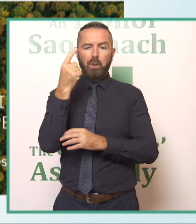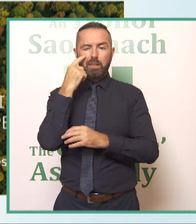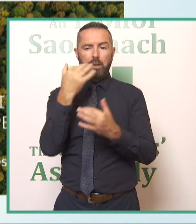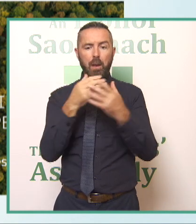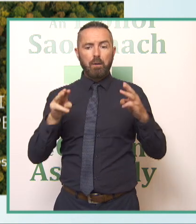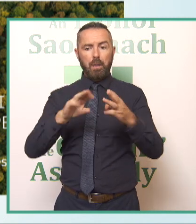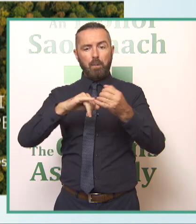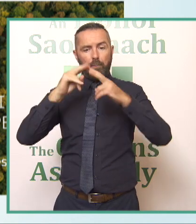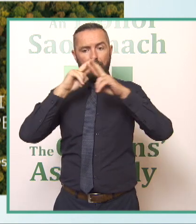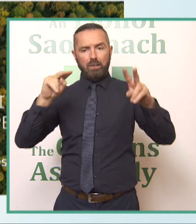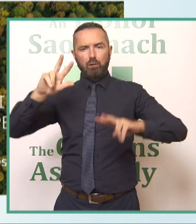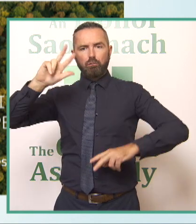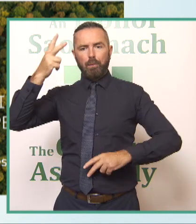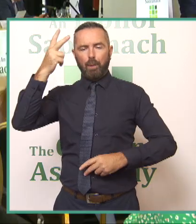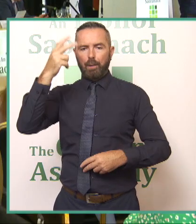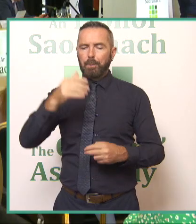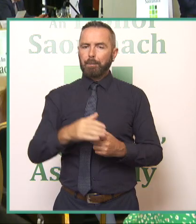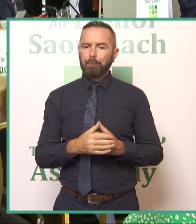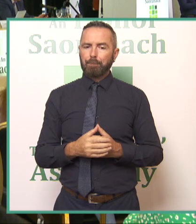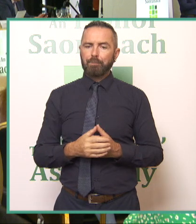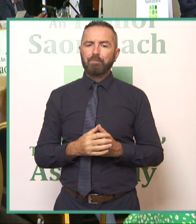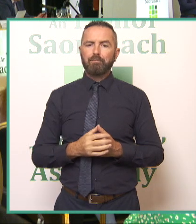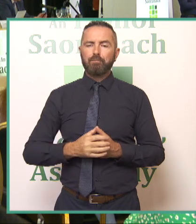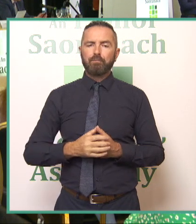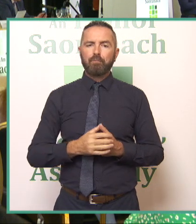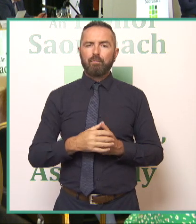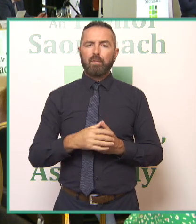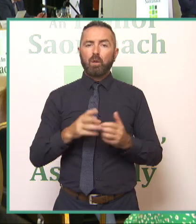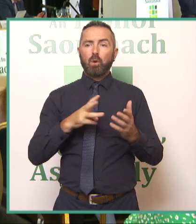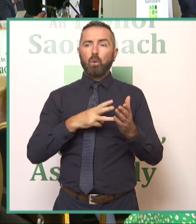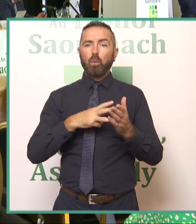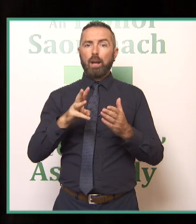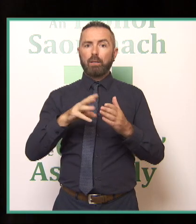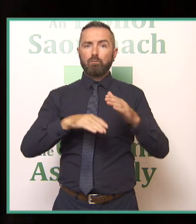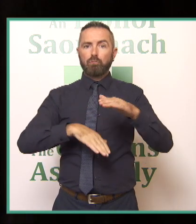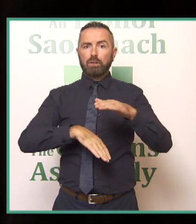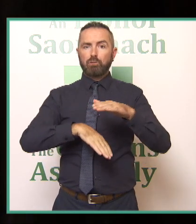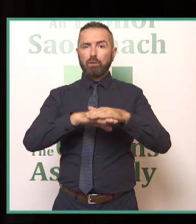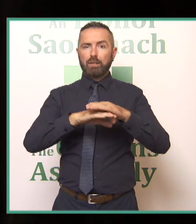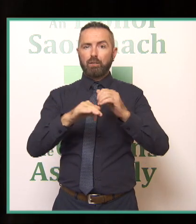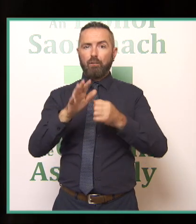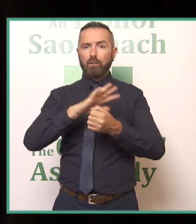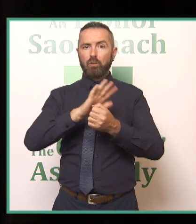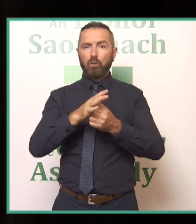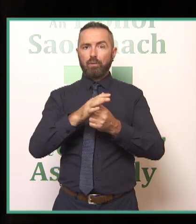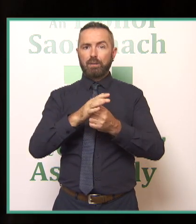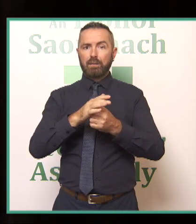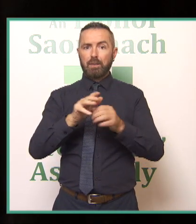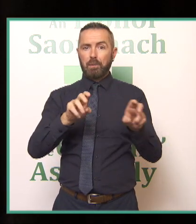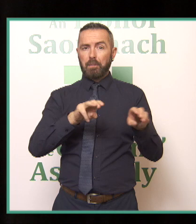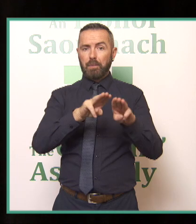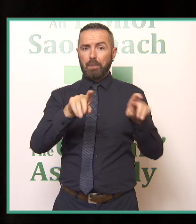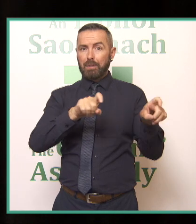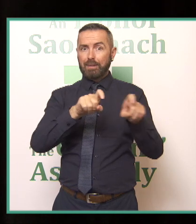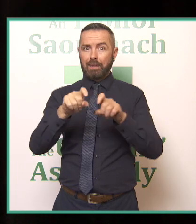tripled. And since the restrictions have eased, the numbers haven't dropped away. I think there's a real sense that people have rediscovered their